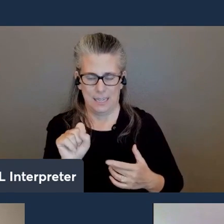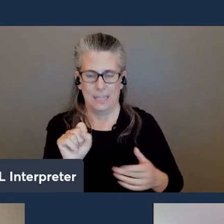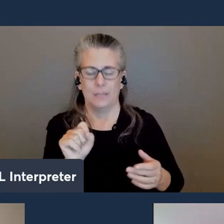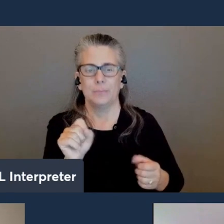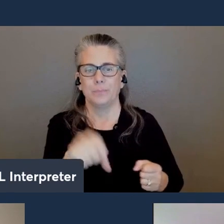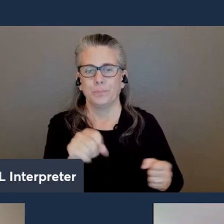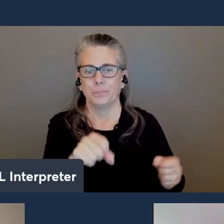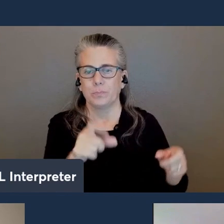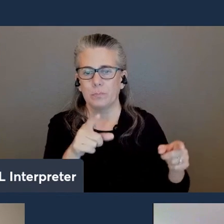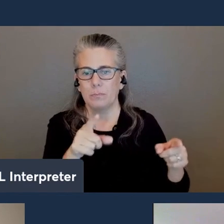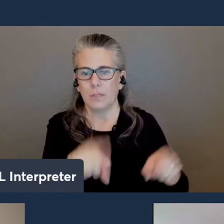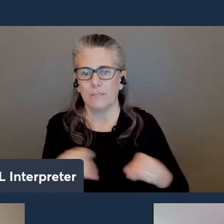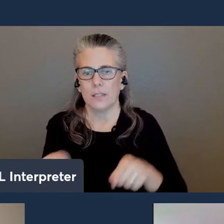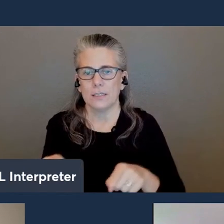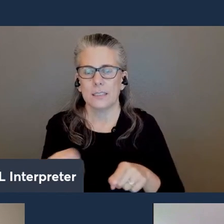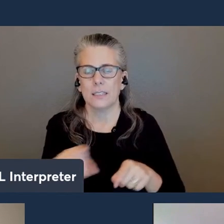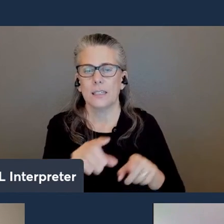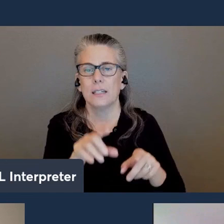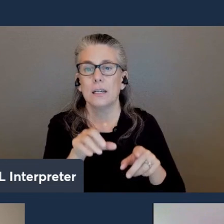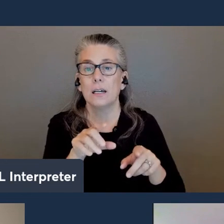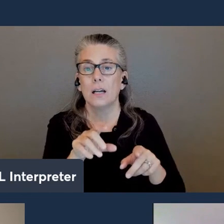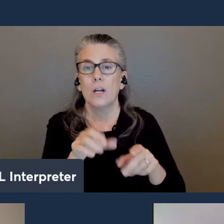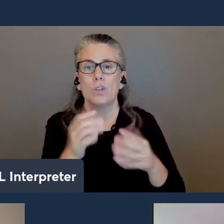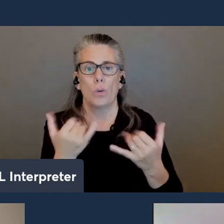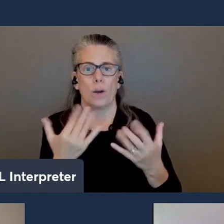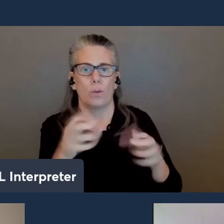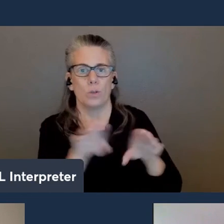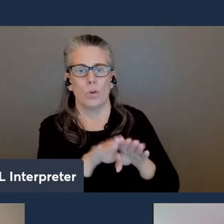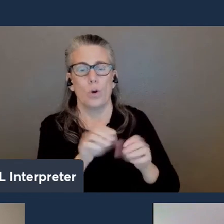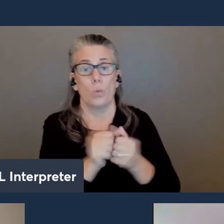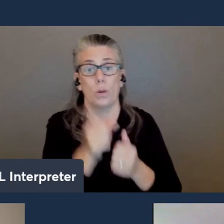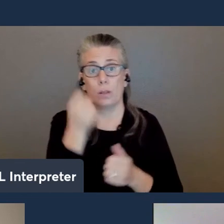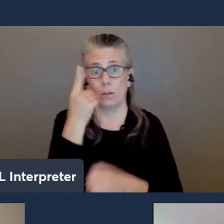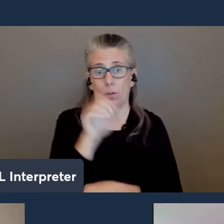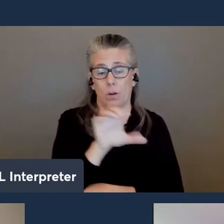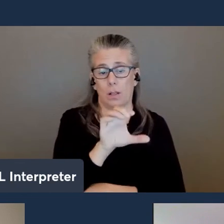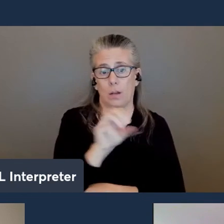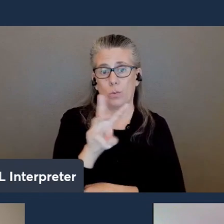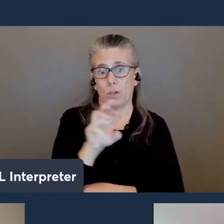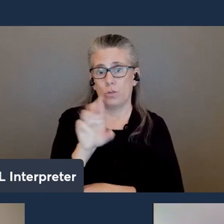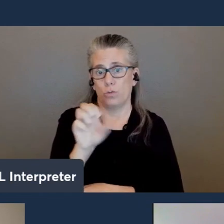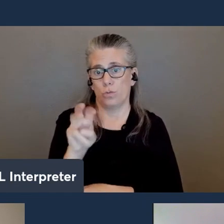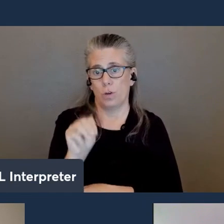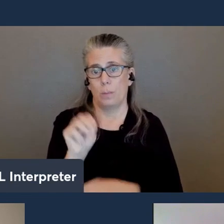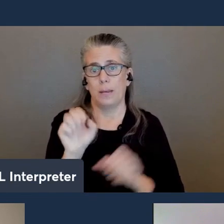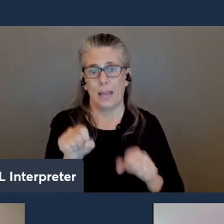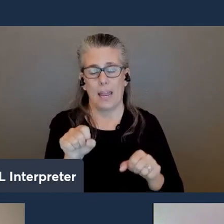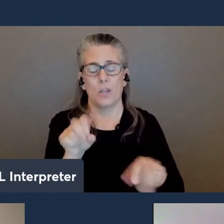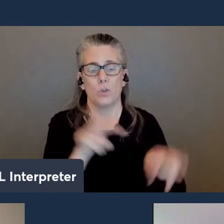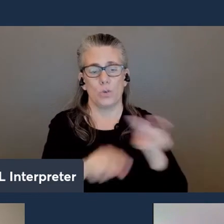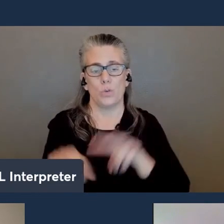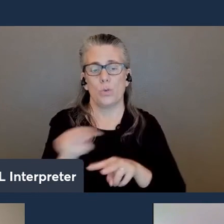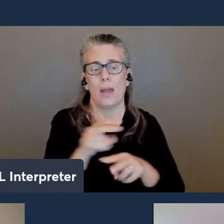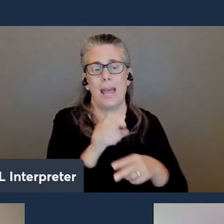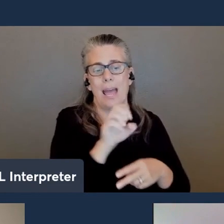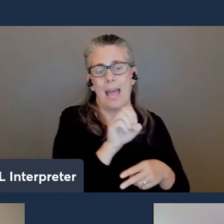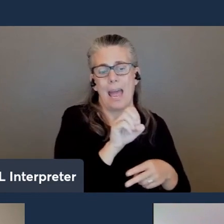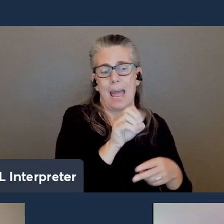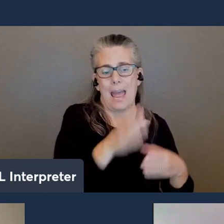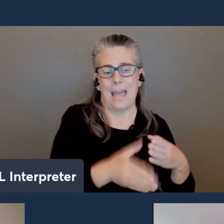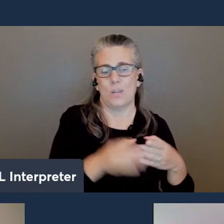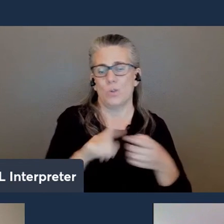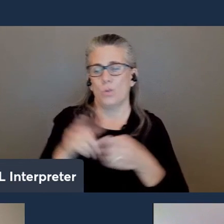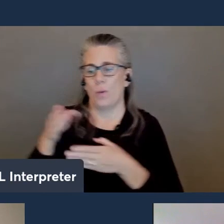also close that, you know, now with CloudWatch RUM, you can do end-to-end monitoring within CloudWatch, from digital experience all the way